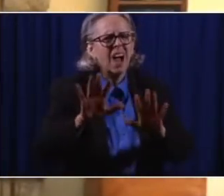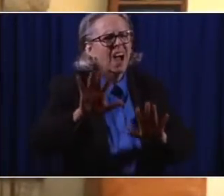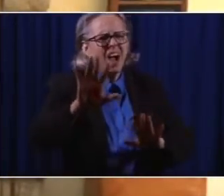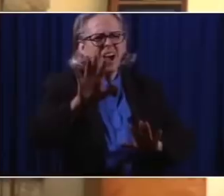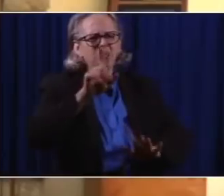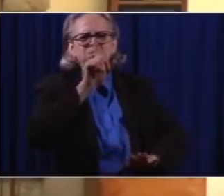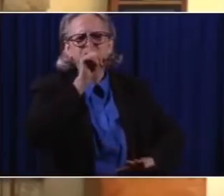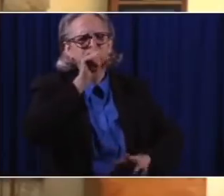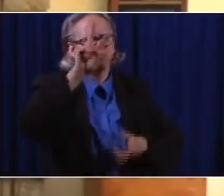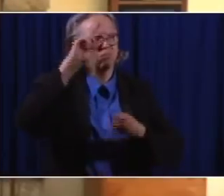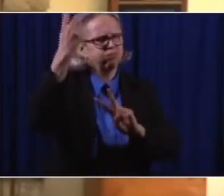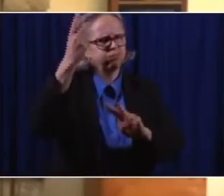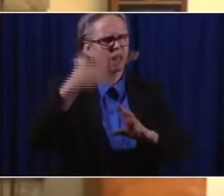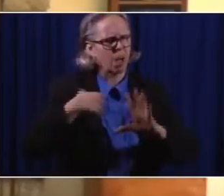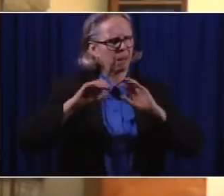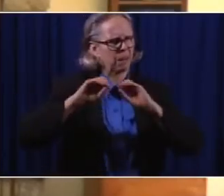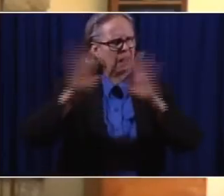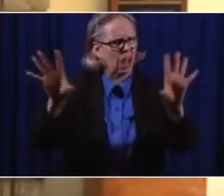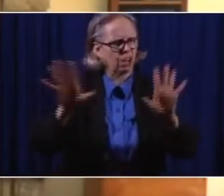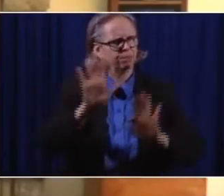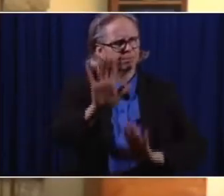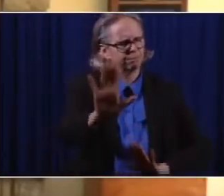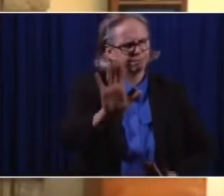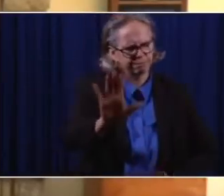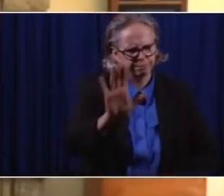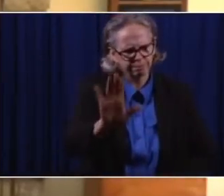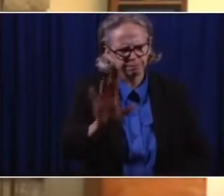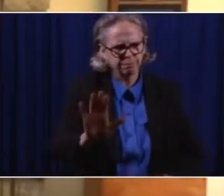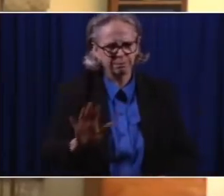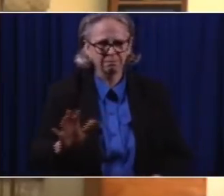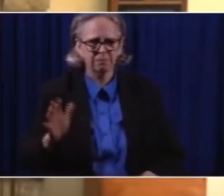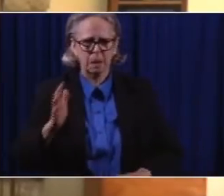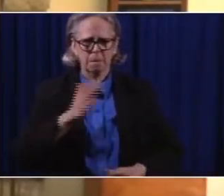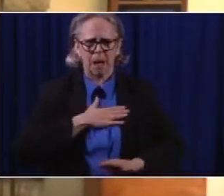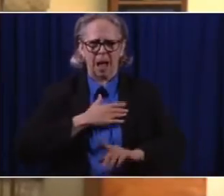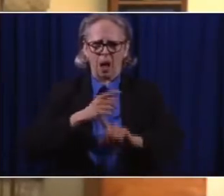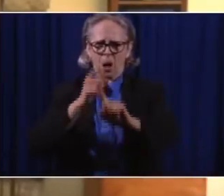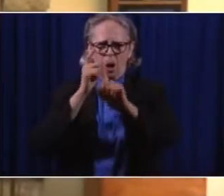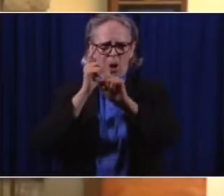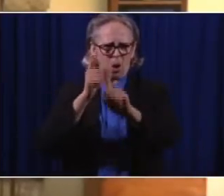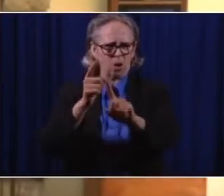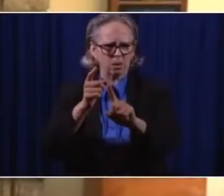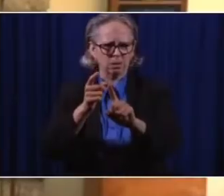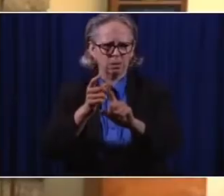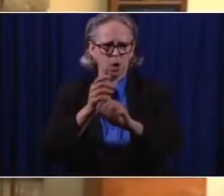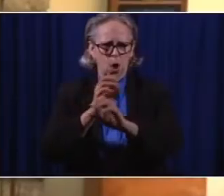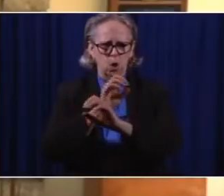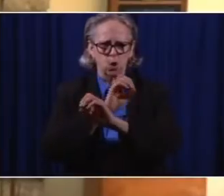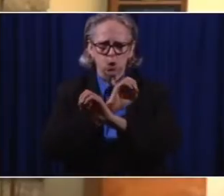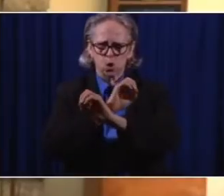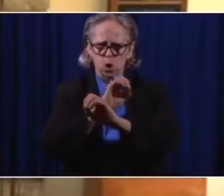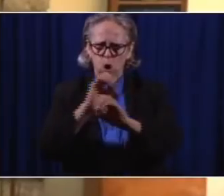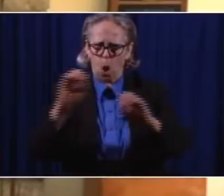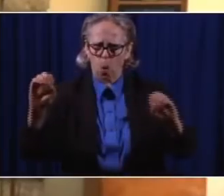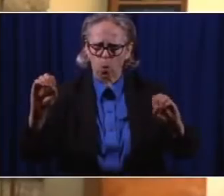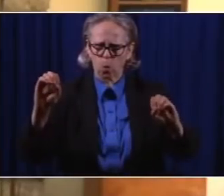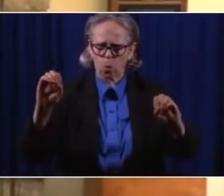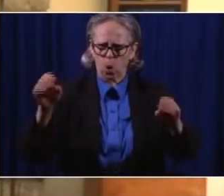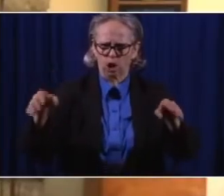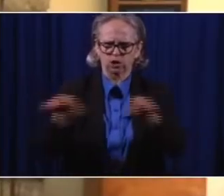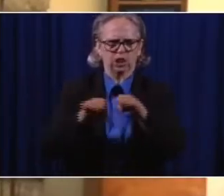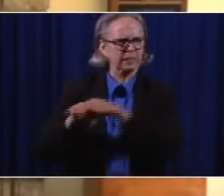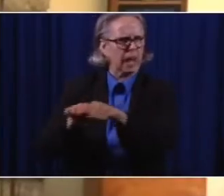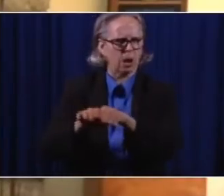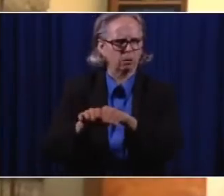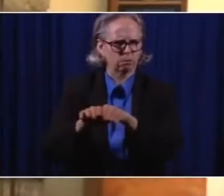We want to avoid a shutdown. We can avoid a shutdown. And the way we can avoid a shutdown is if all of